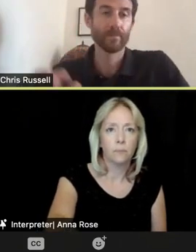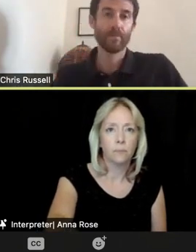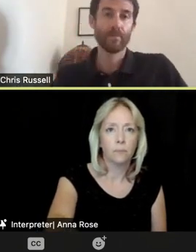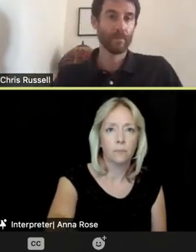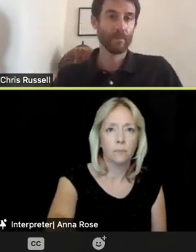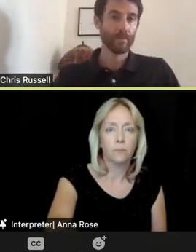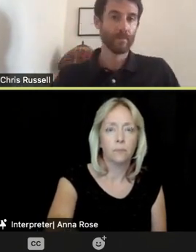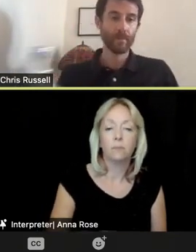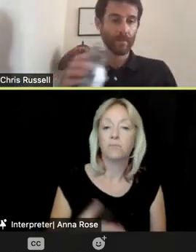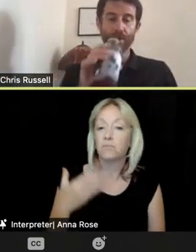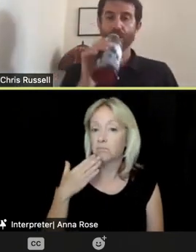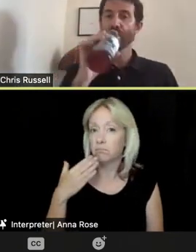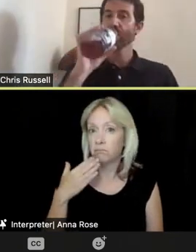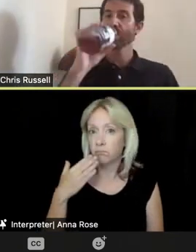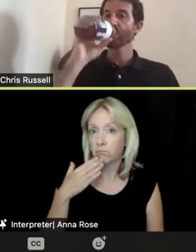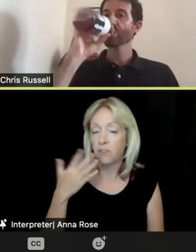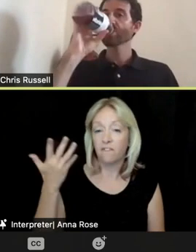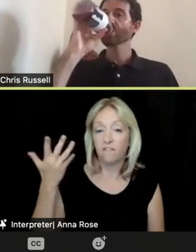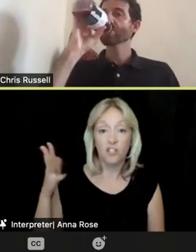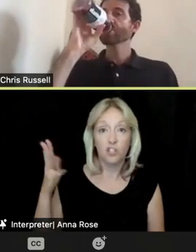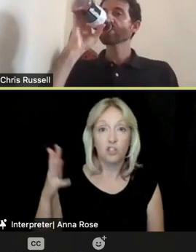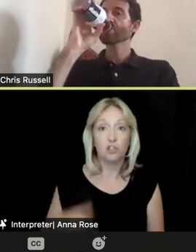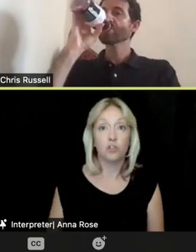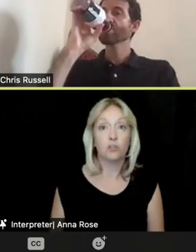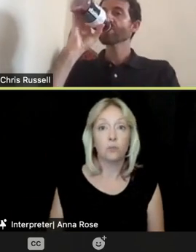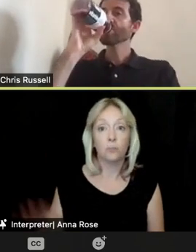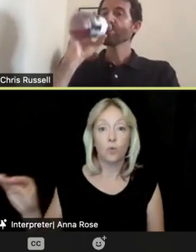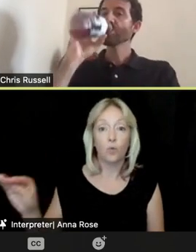Good. Over.